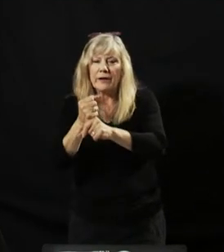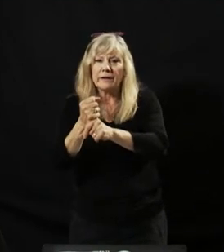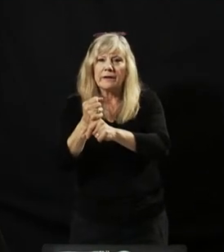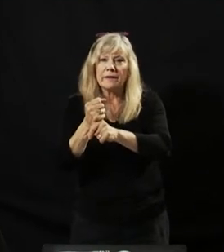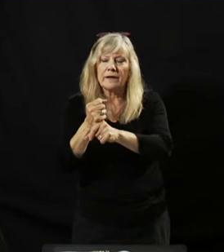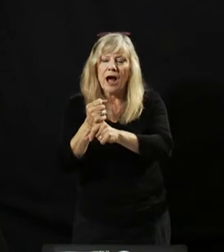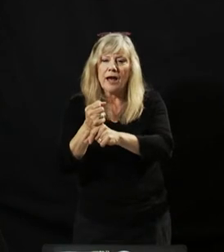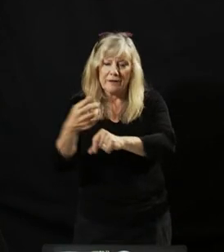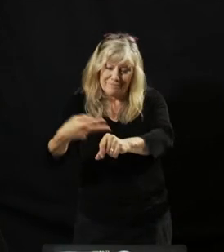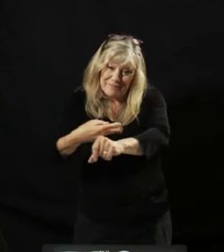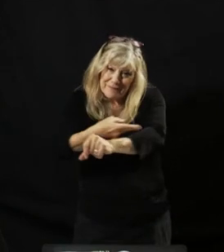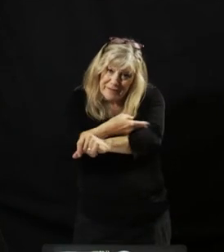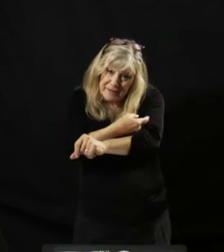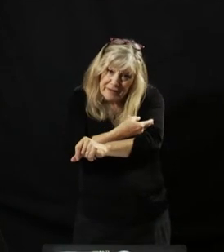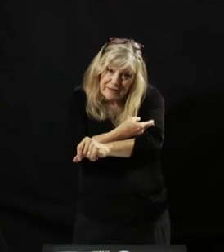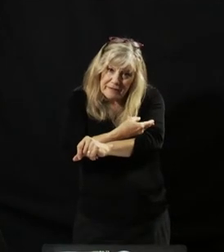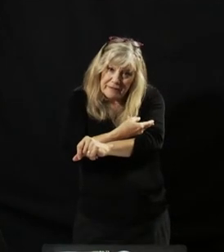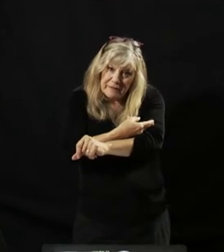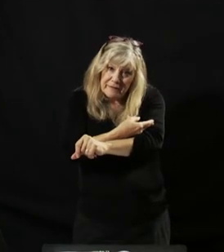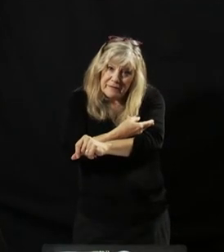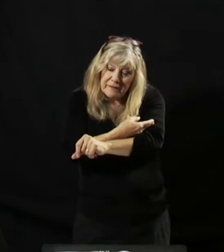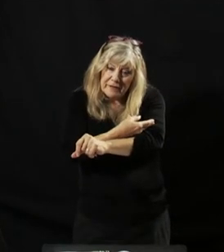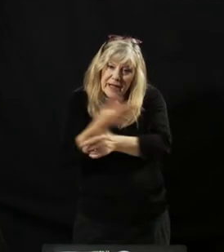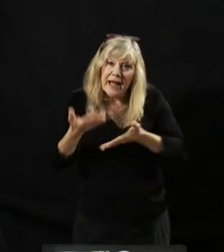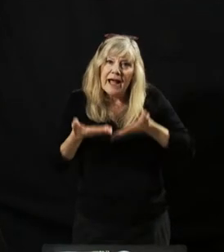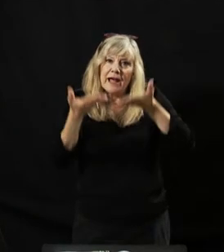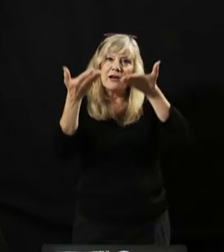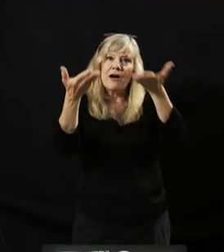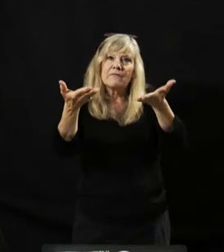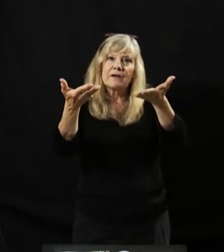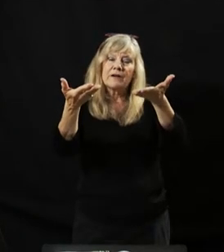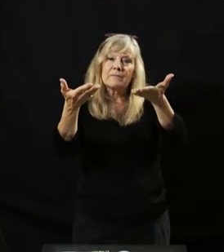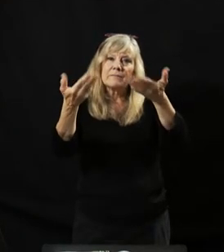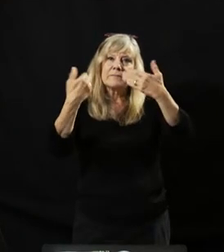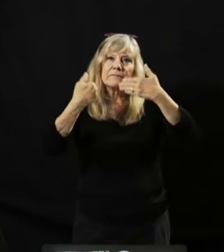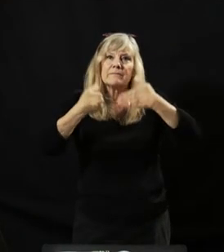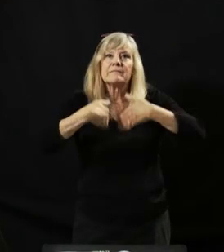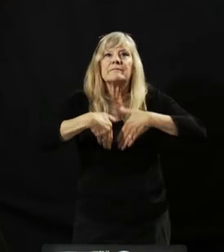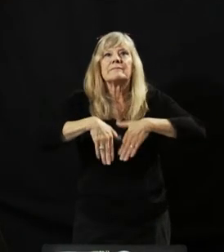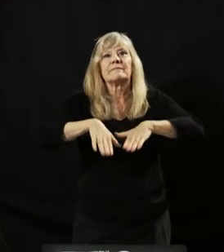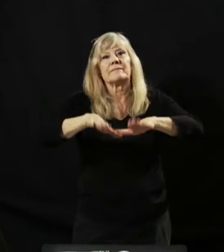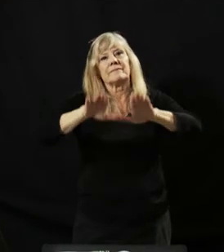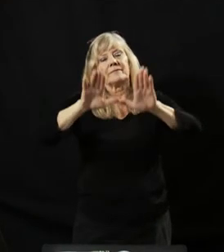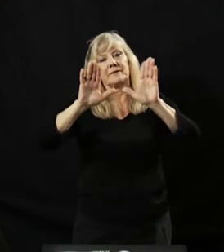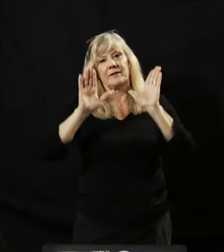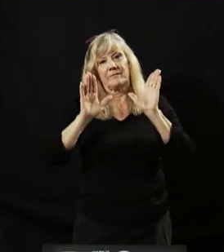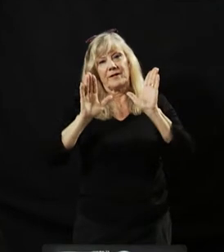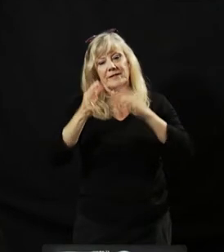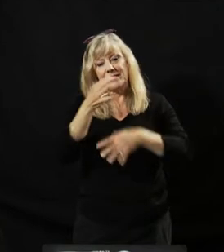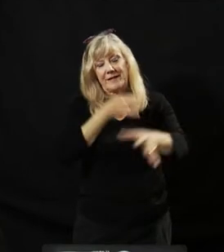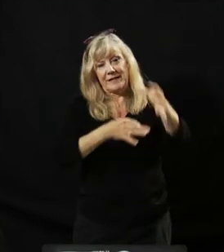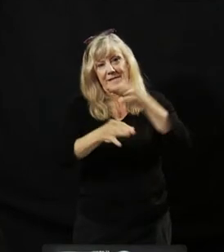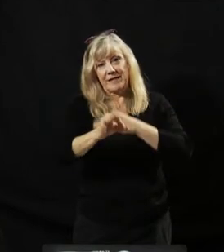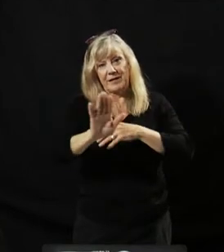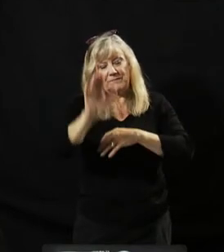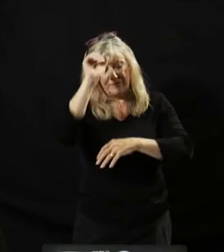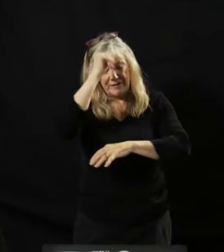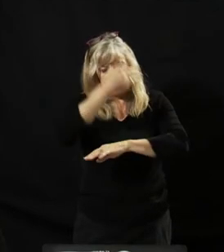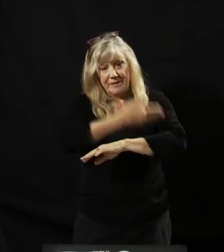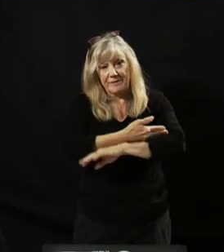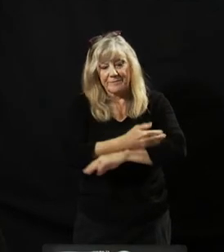went and took the ram and offered it up as a holocaust in place of his son.